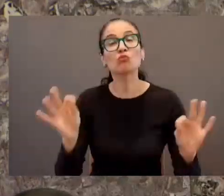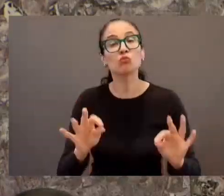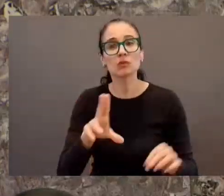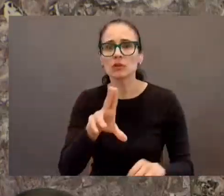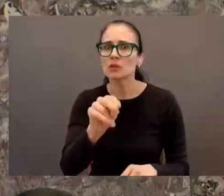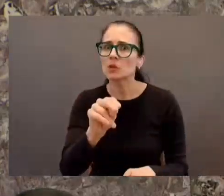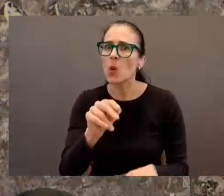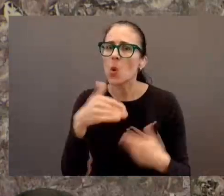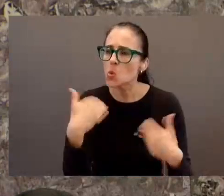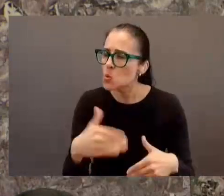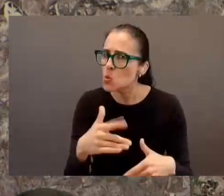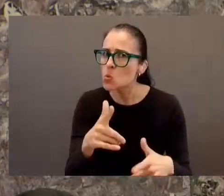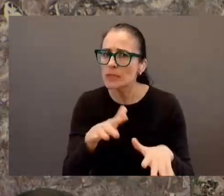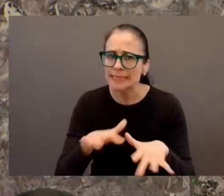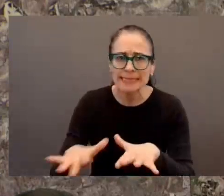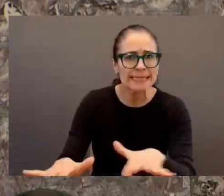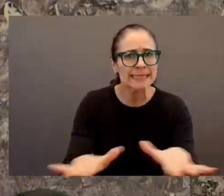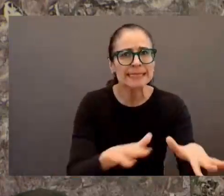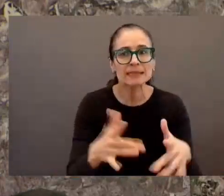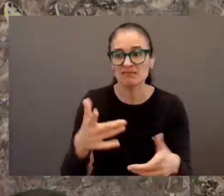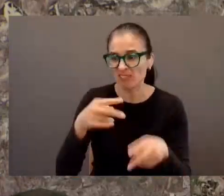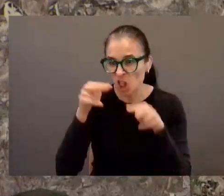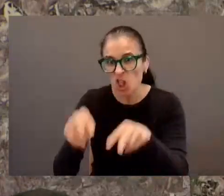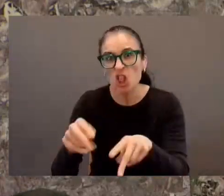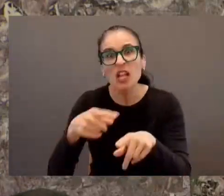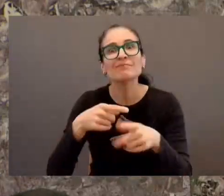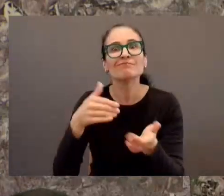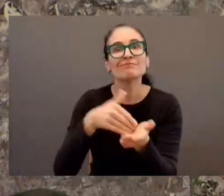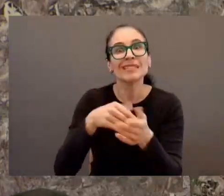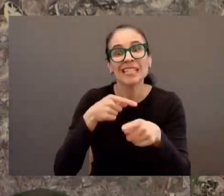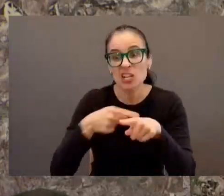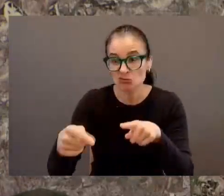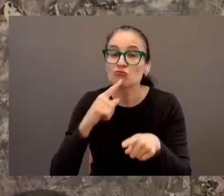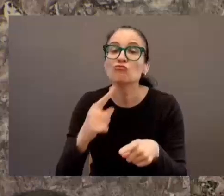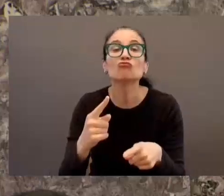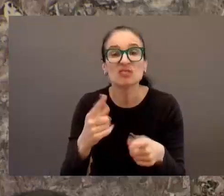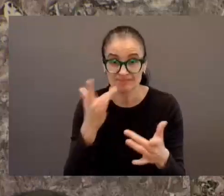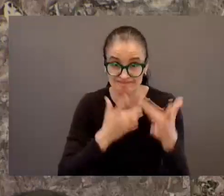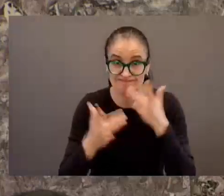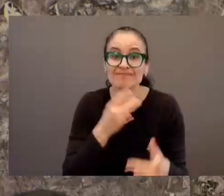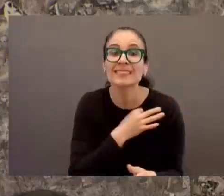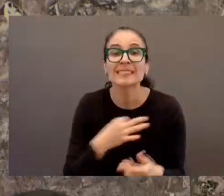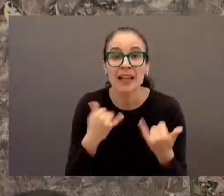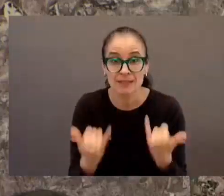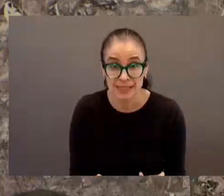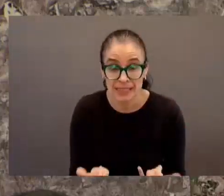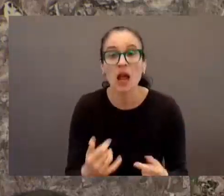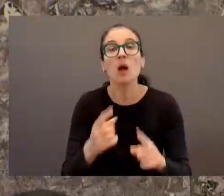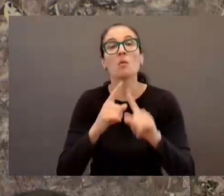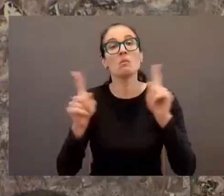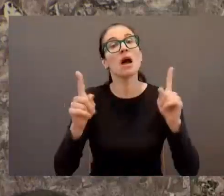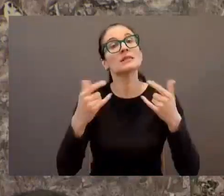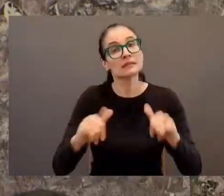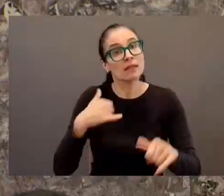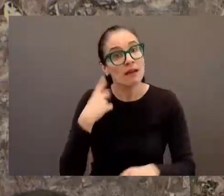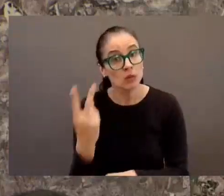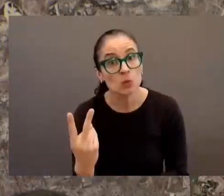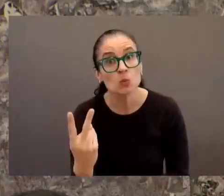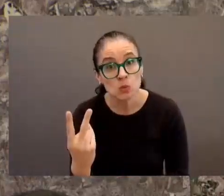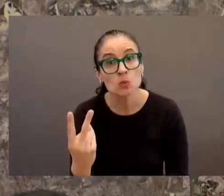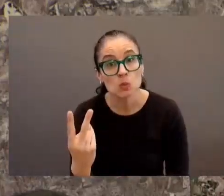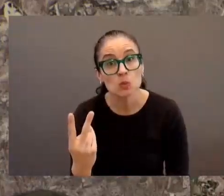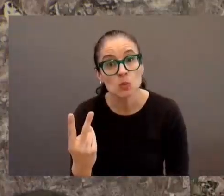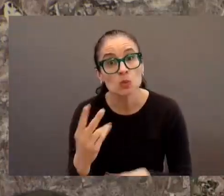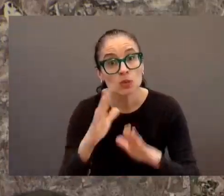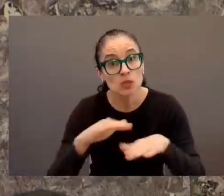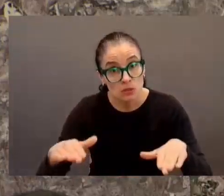right now. Mr. Speaker, the good news is that there are 2 pediatricians that have signed contracts. One starts in July. Mr. Speaker, there